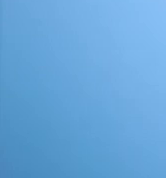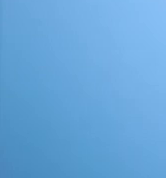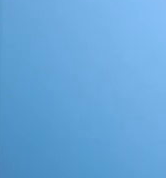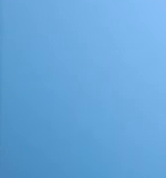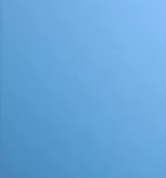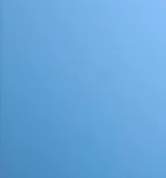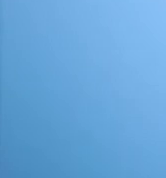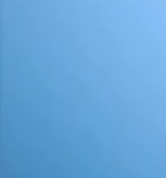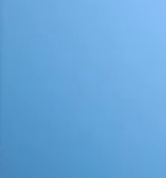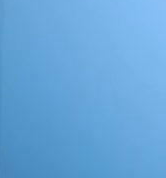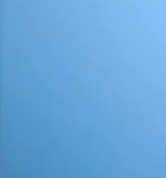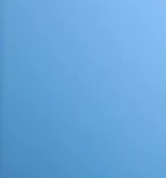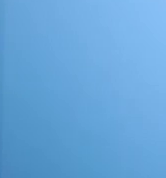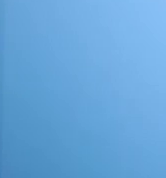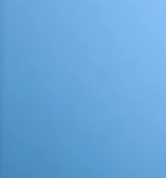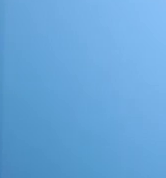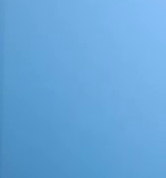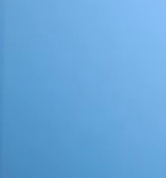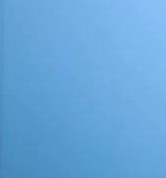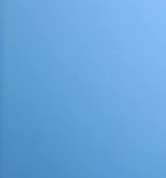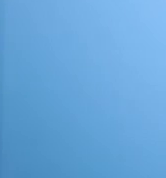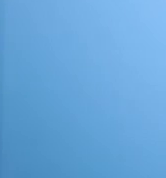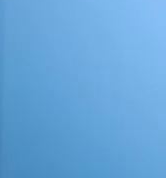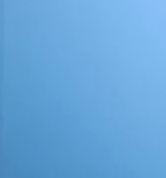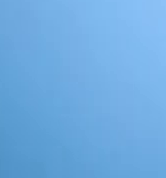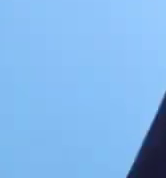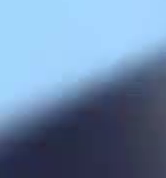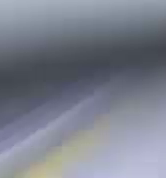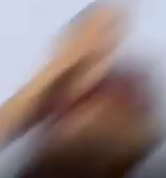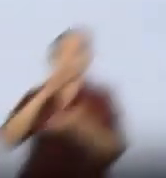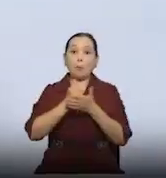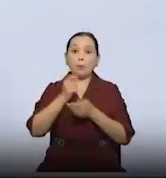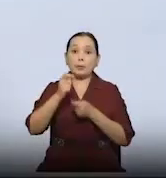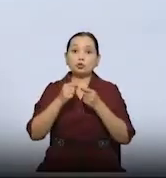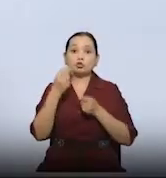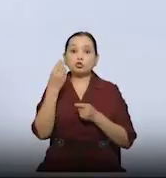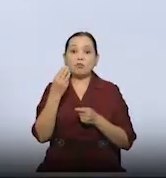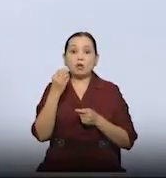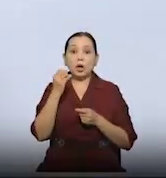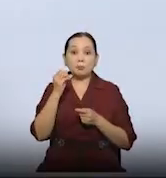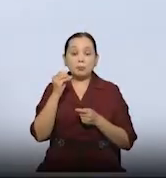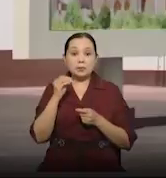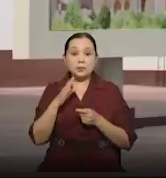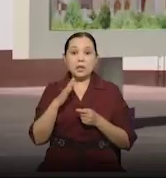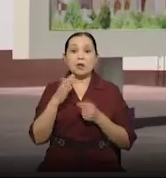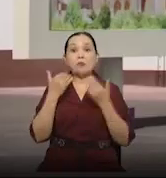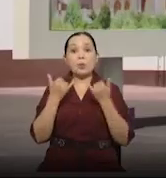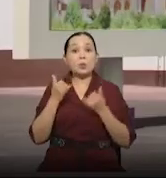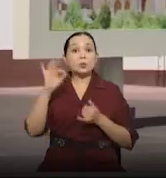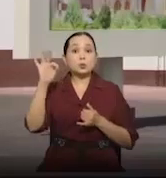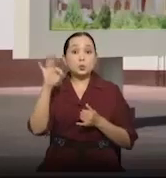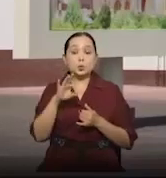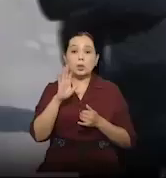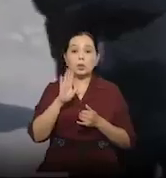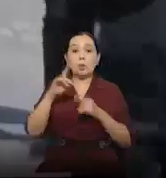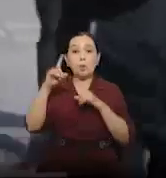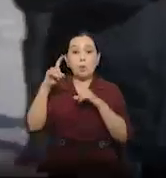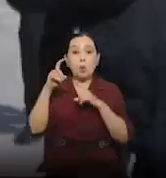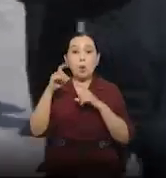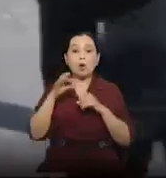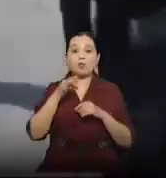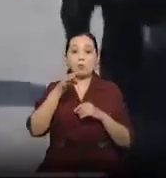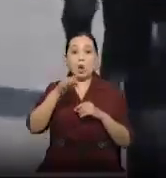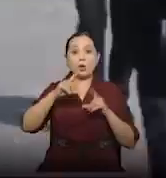Qoraqo'l tumanidan kechirim so'rayman. Yolg'on ma'lumot tarqatganim uchun. Ta'kidlash lozim, shu kuni davlatimiz rahbarining Buxoro viloyatiga